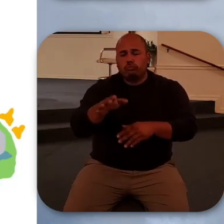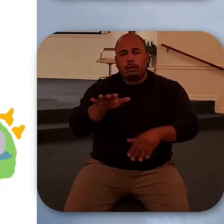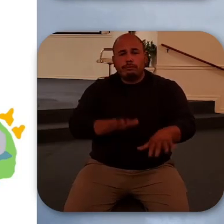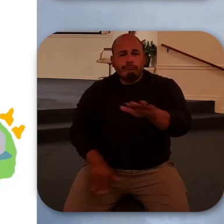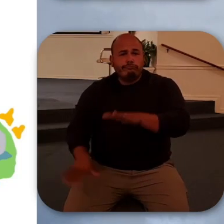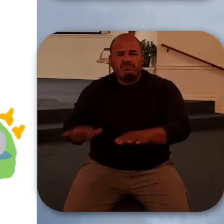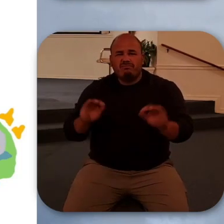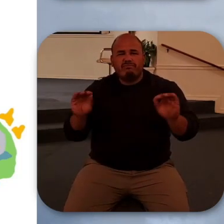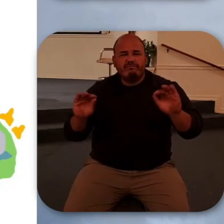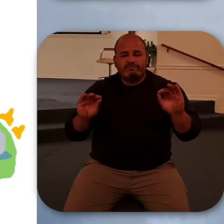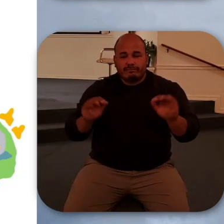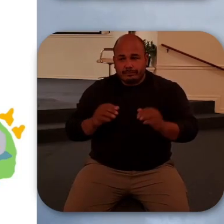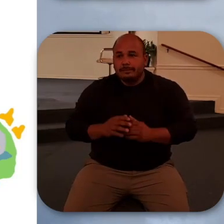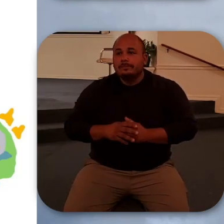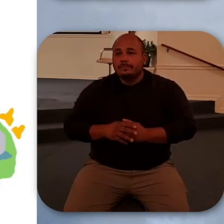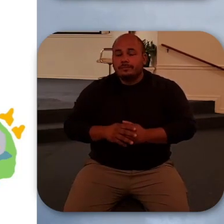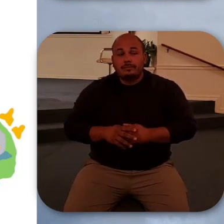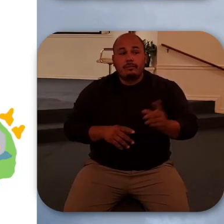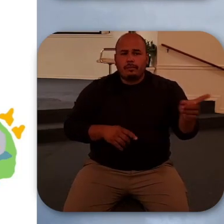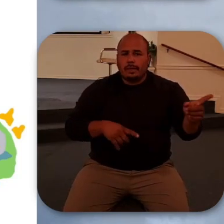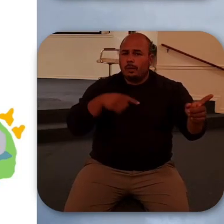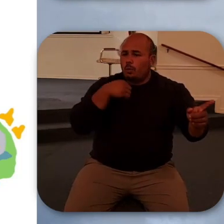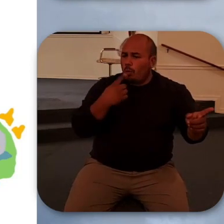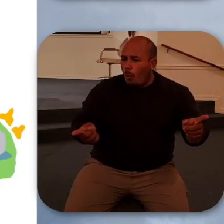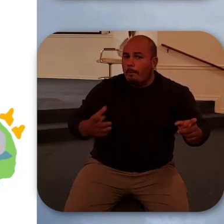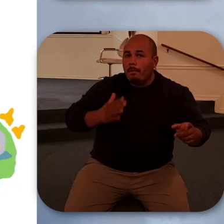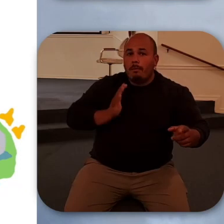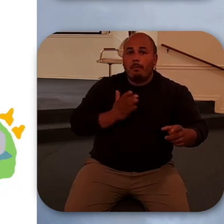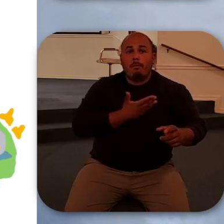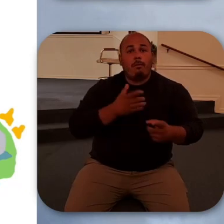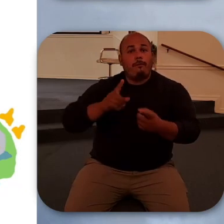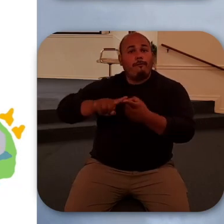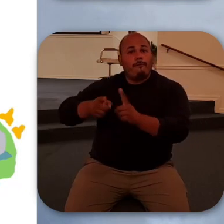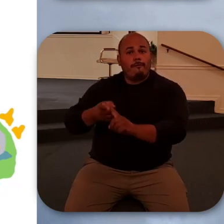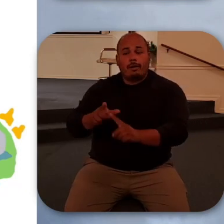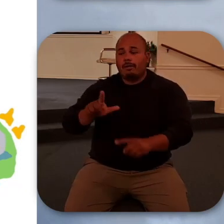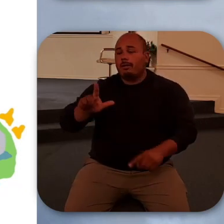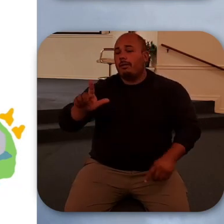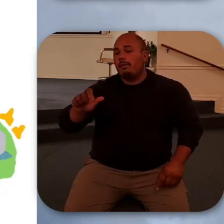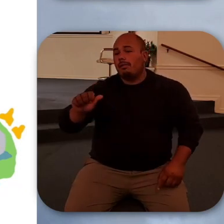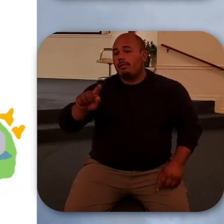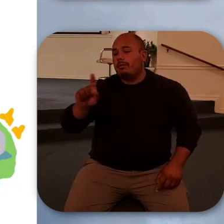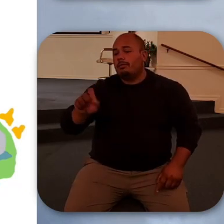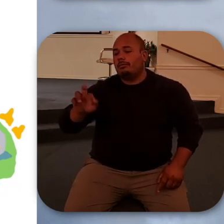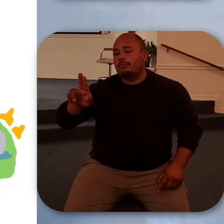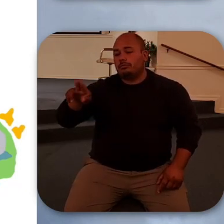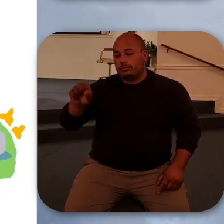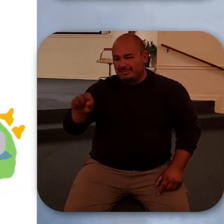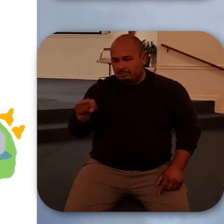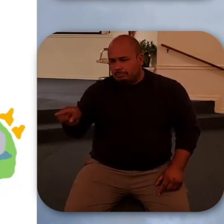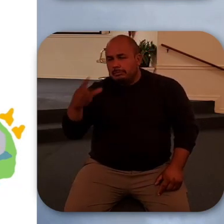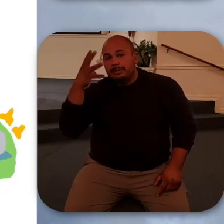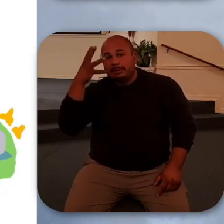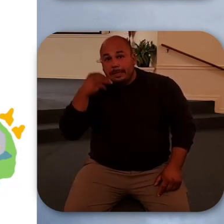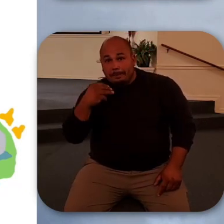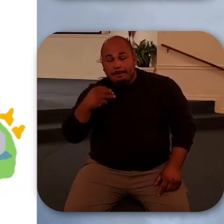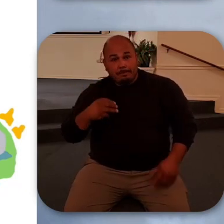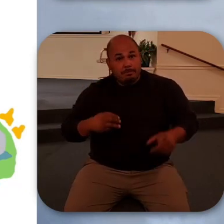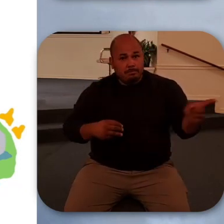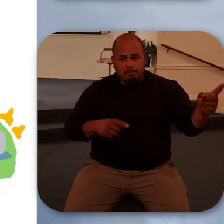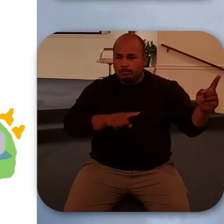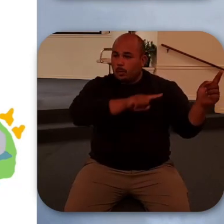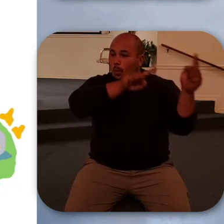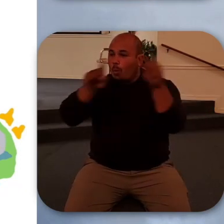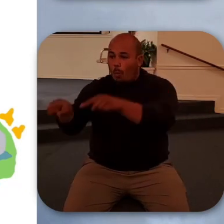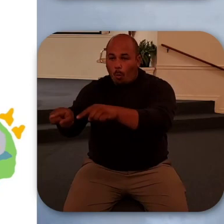this, he went on to tell them, our friend Lazarus has fallen asleep, but I am going there to wake him